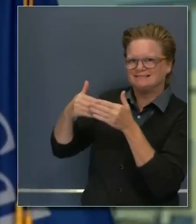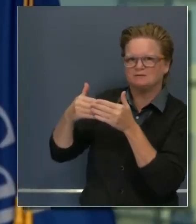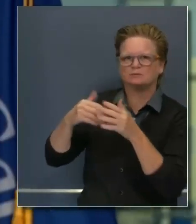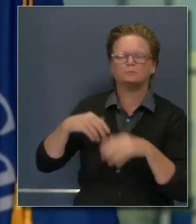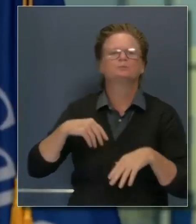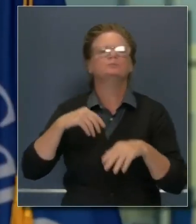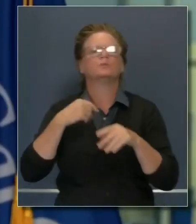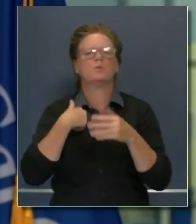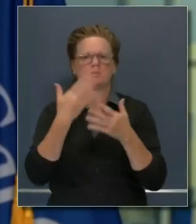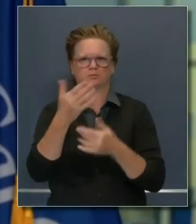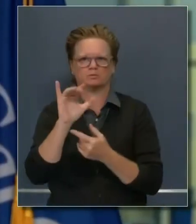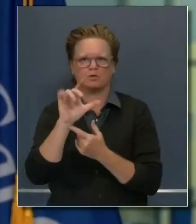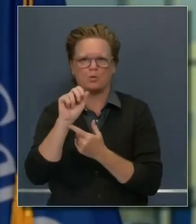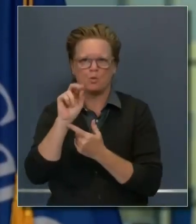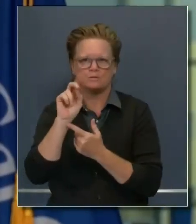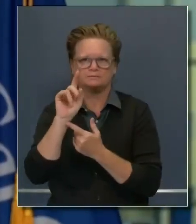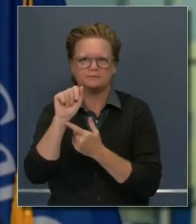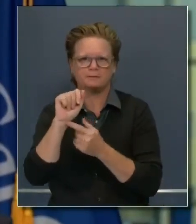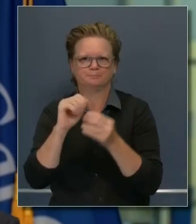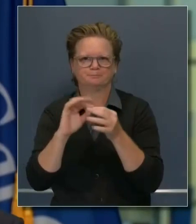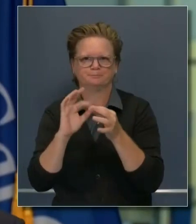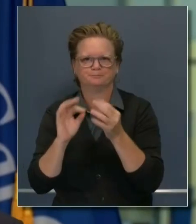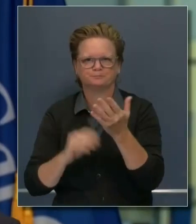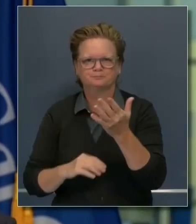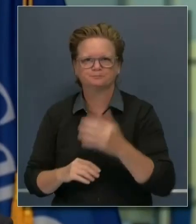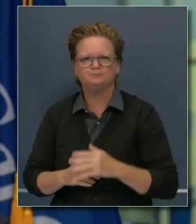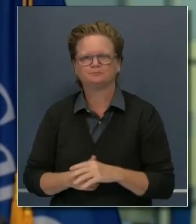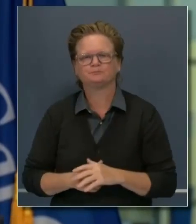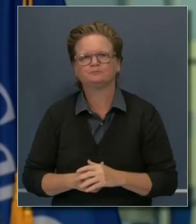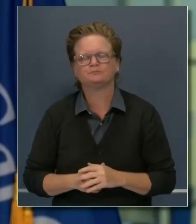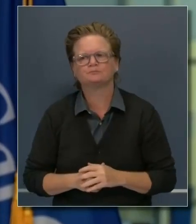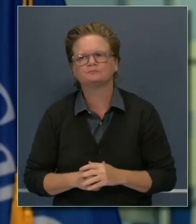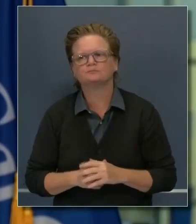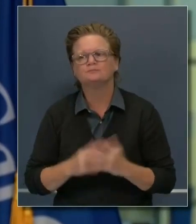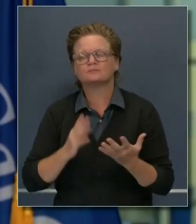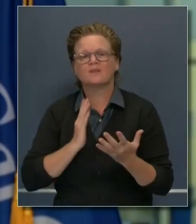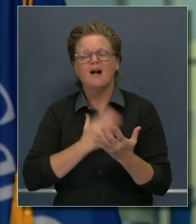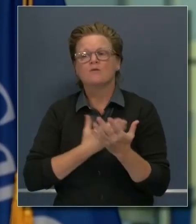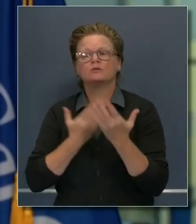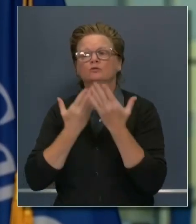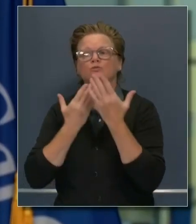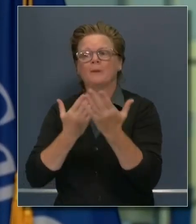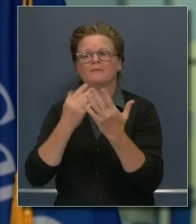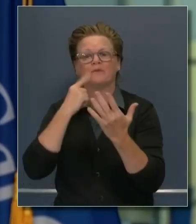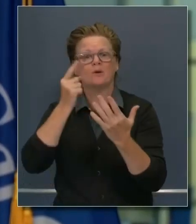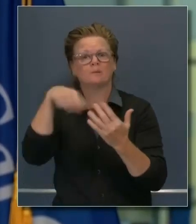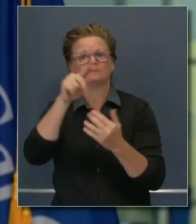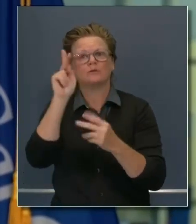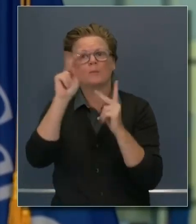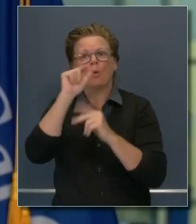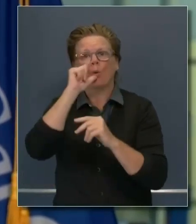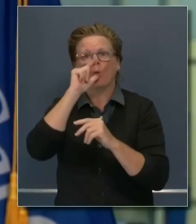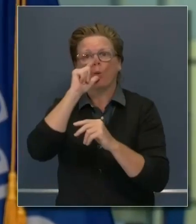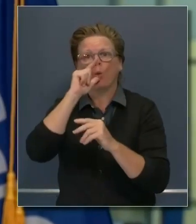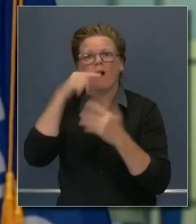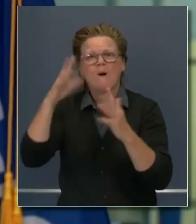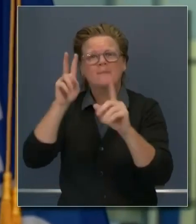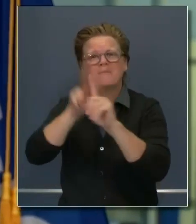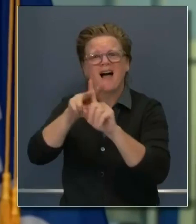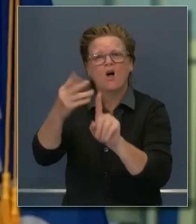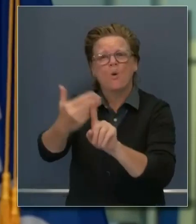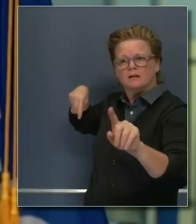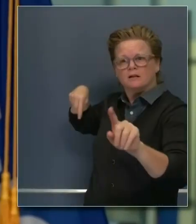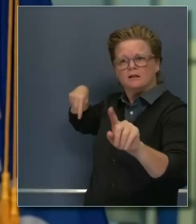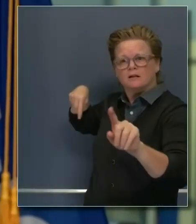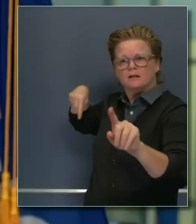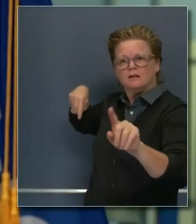Thank you, Governor. For the time for those in the backlog, our recommendations were targeted at looking how we could actually expedite it.